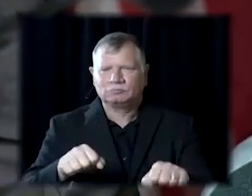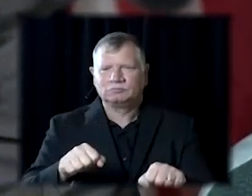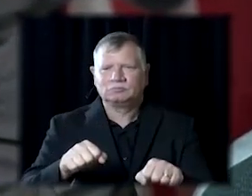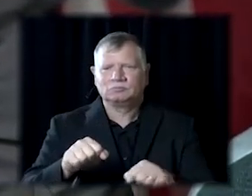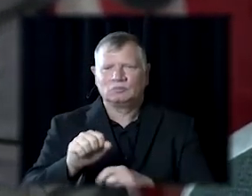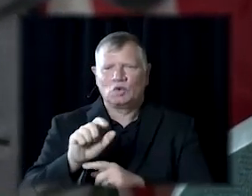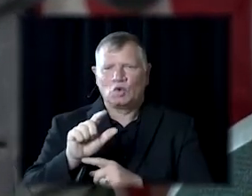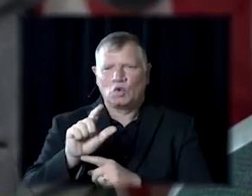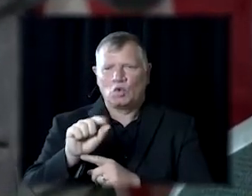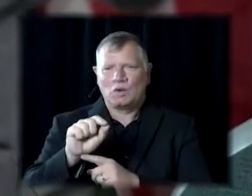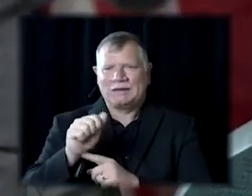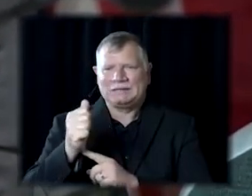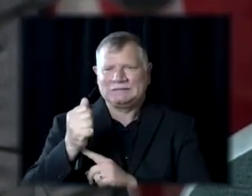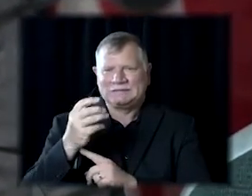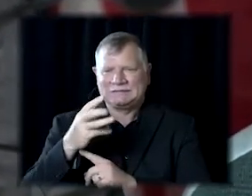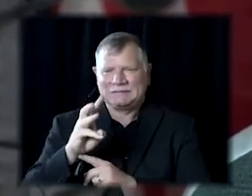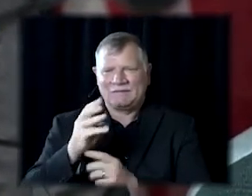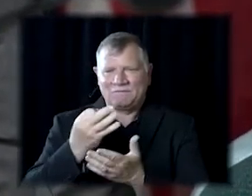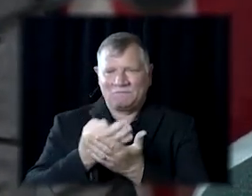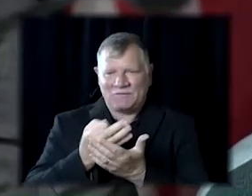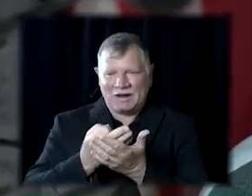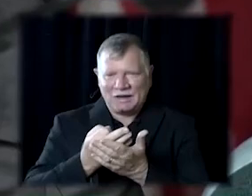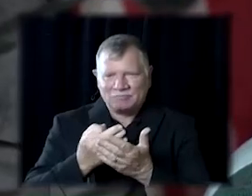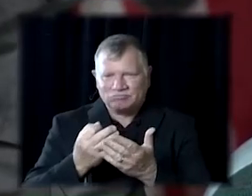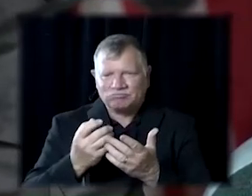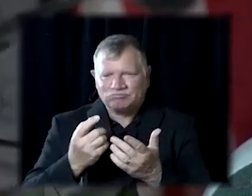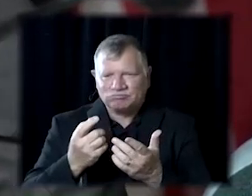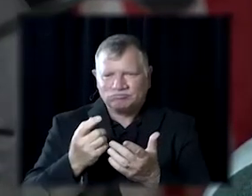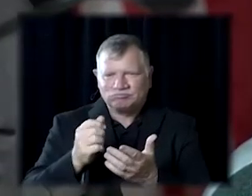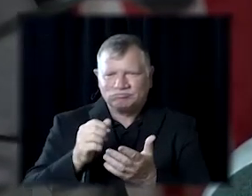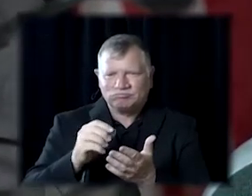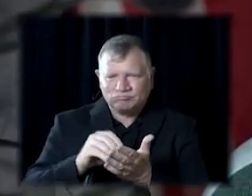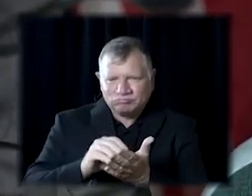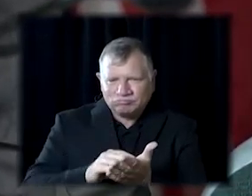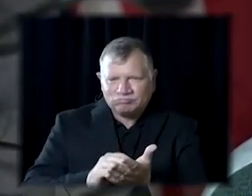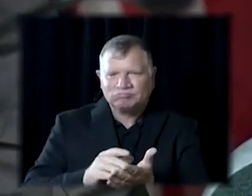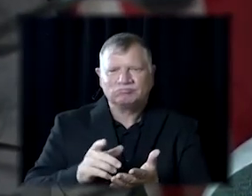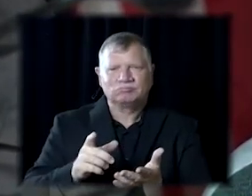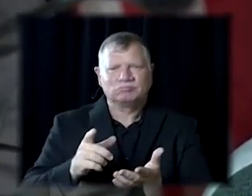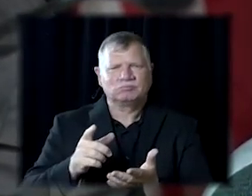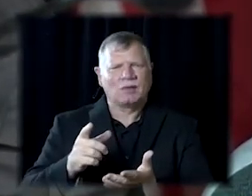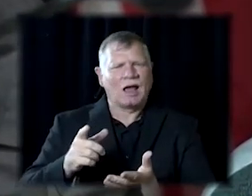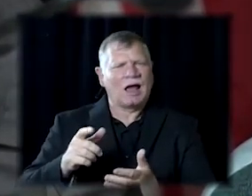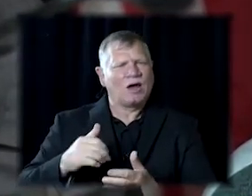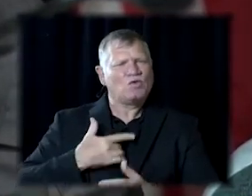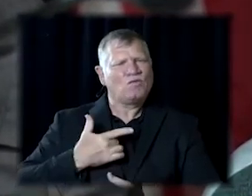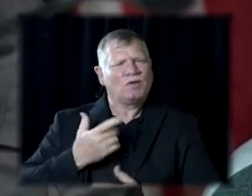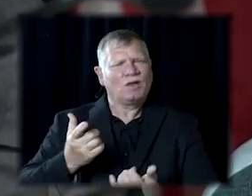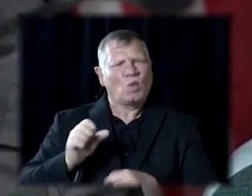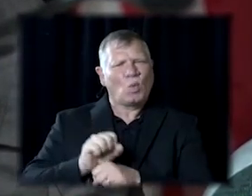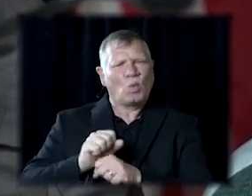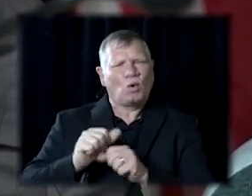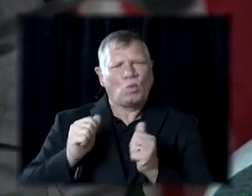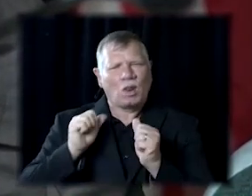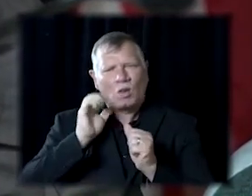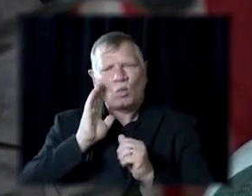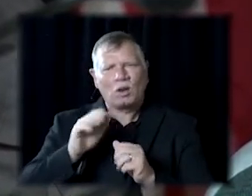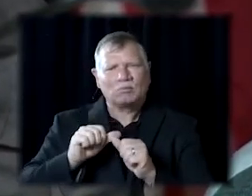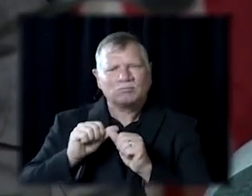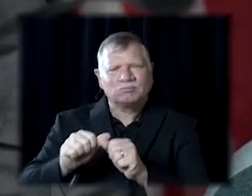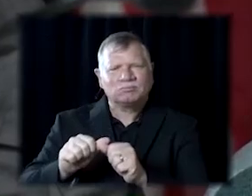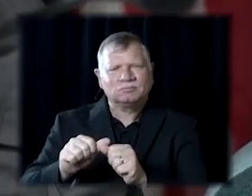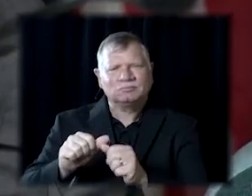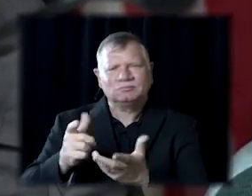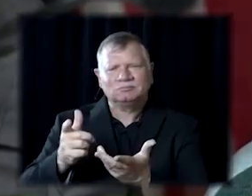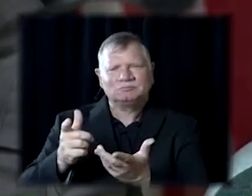the 2016 financial statements. Could you give us an update on how you feel work will proceed now on the 17